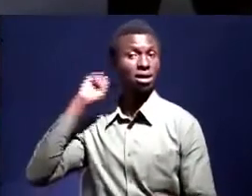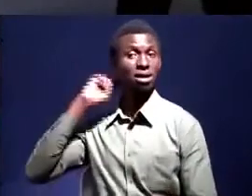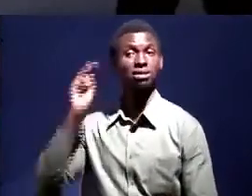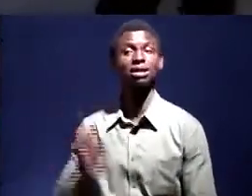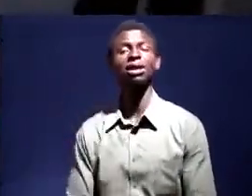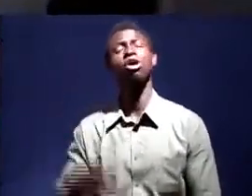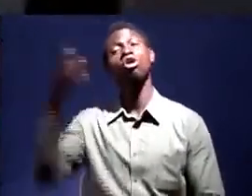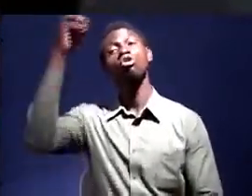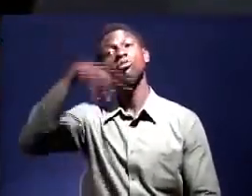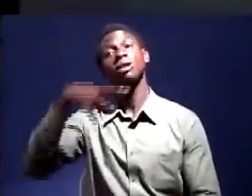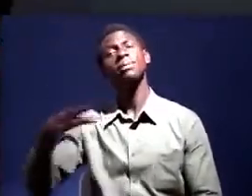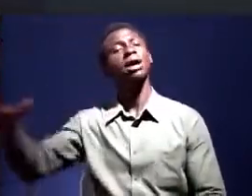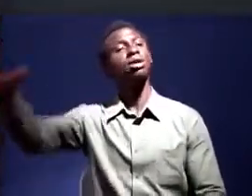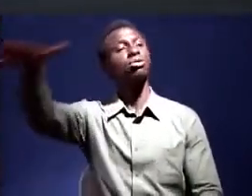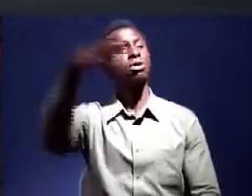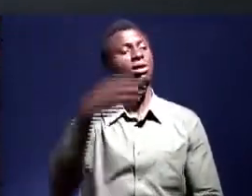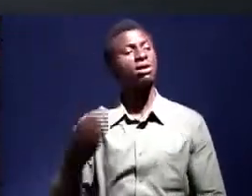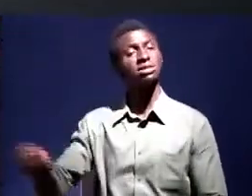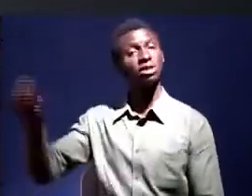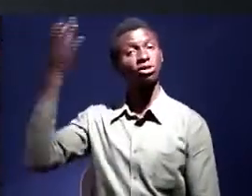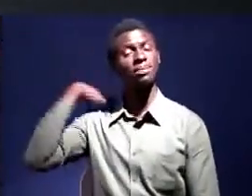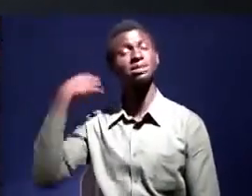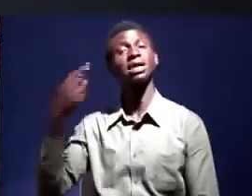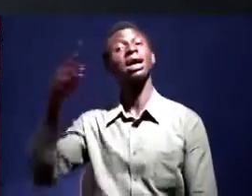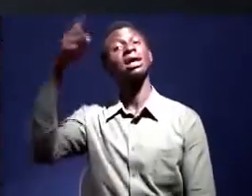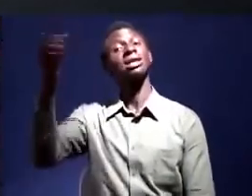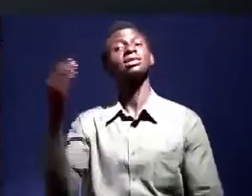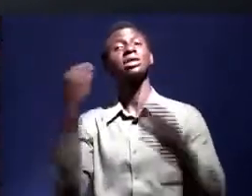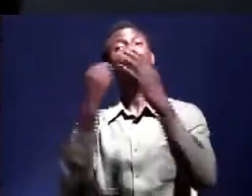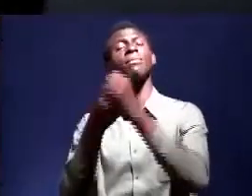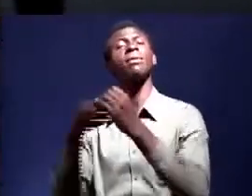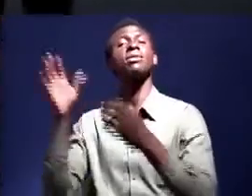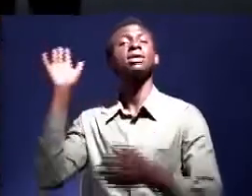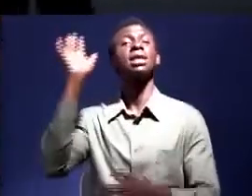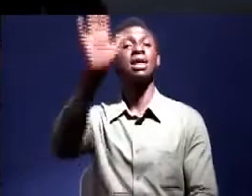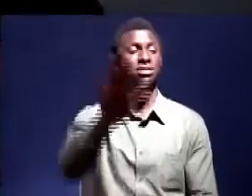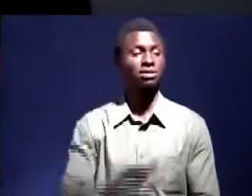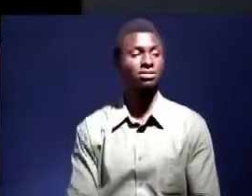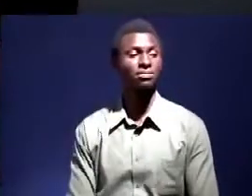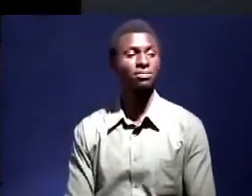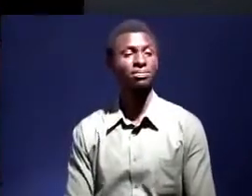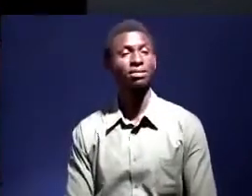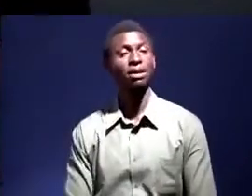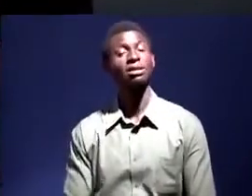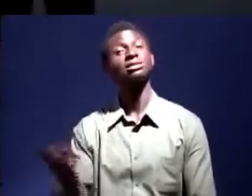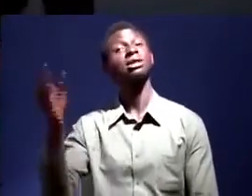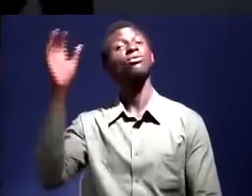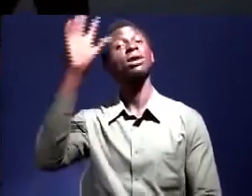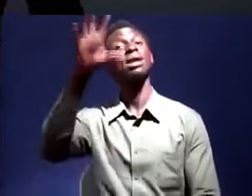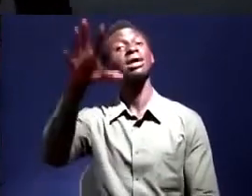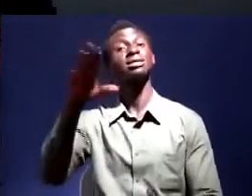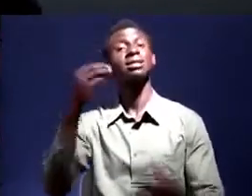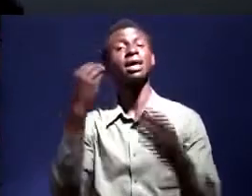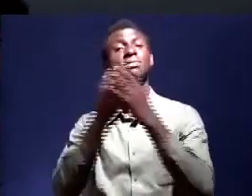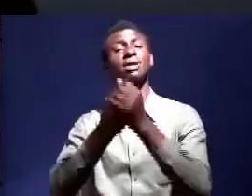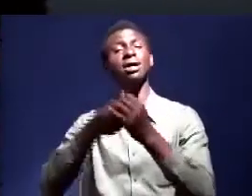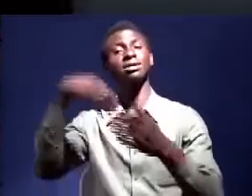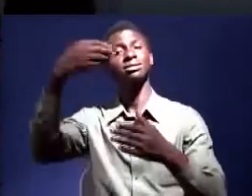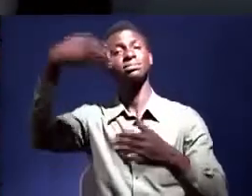miaka yote ipitayo, I will be with you. Nitakuwa pamoja nanyi. He said, I'm with you always. He said, invite